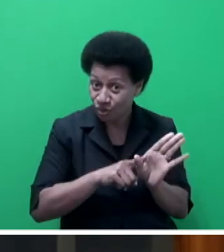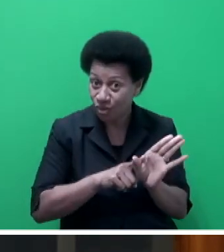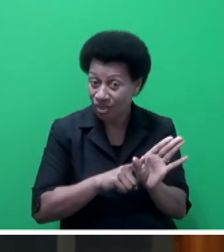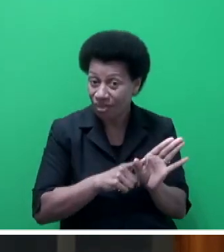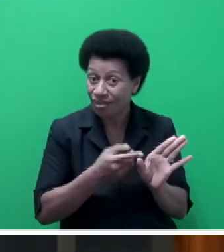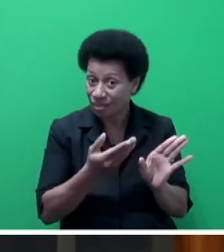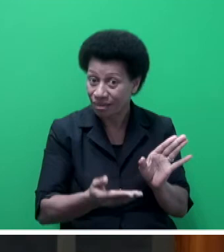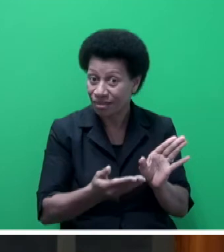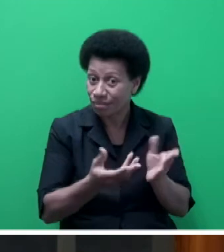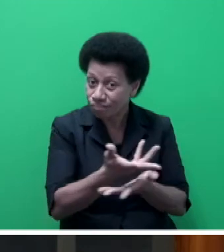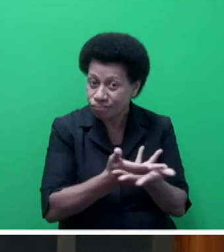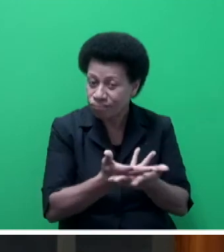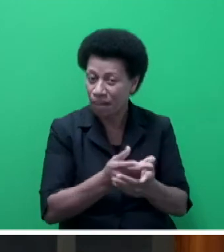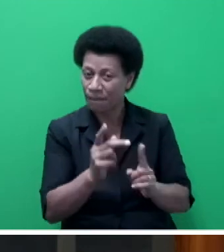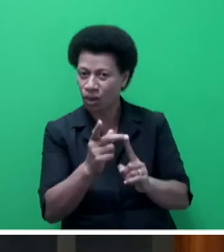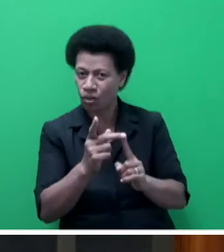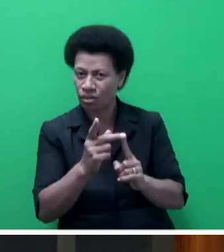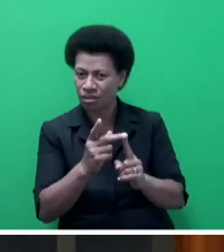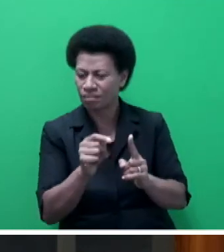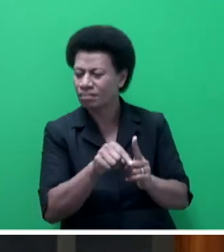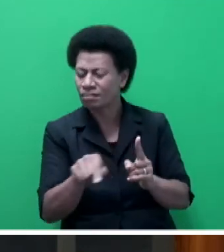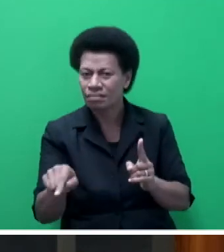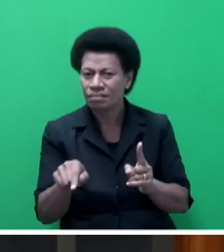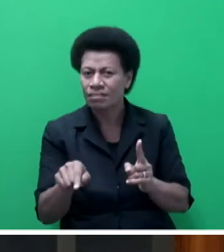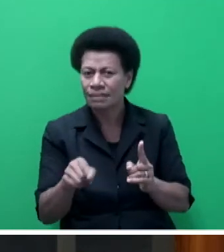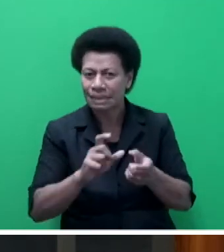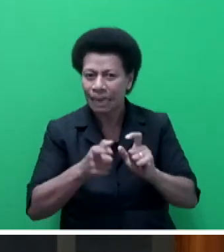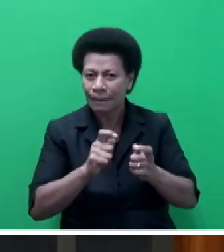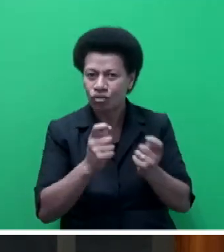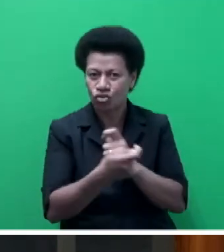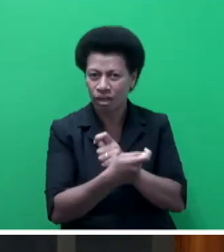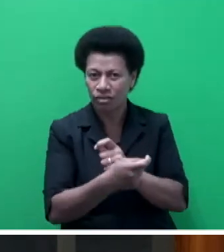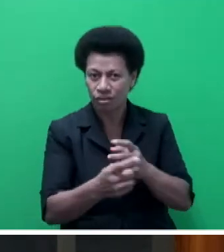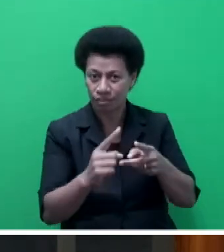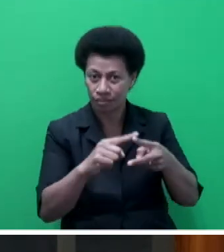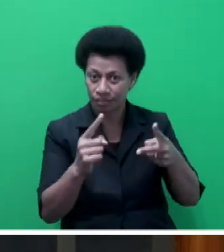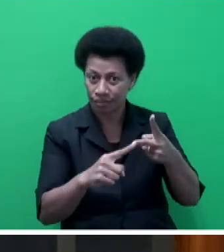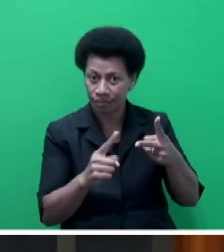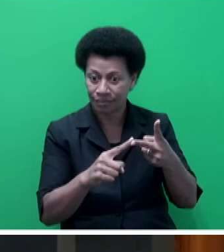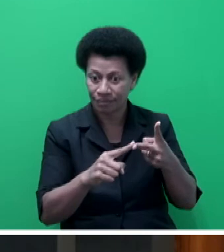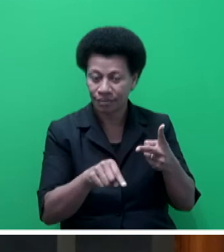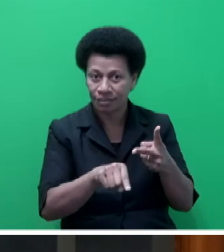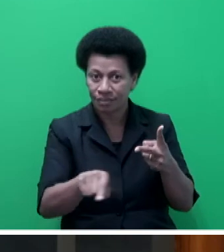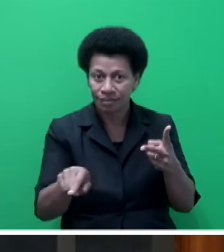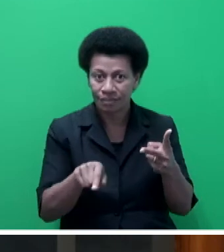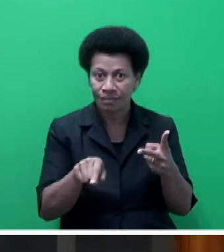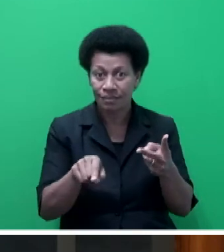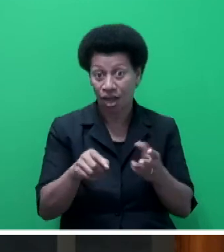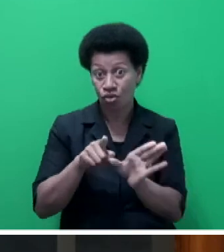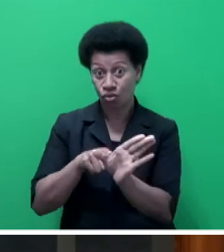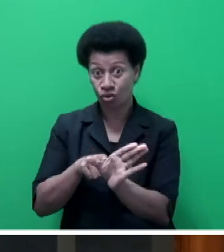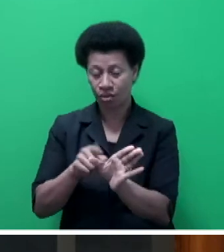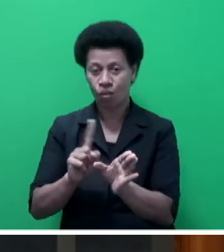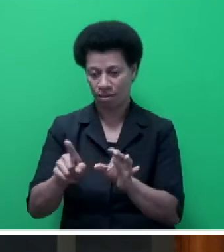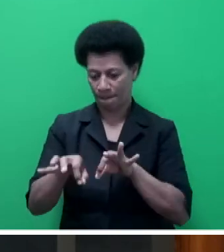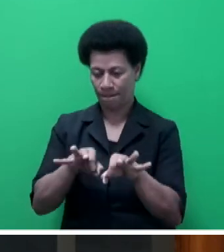priorities relating to climate change, but provided a guideline to creating their own action plans